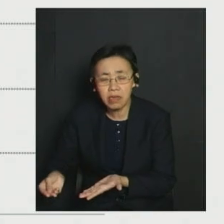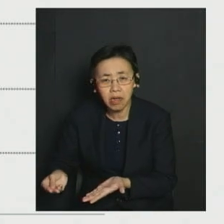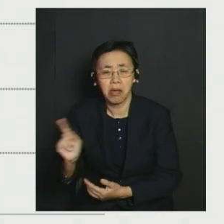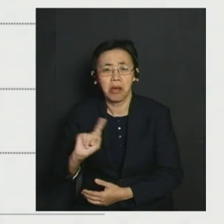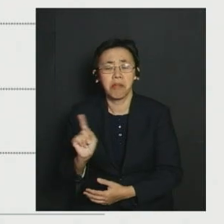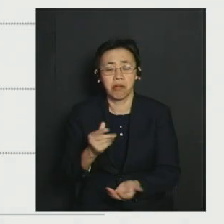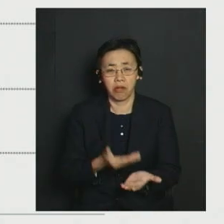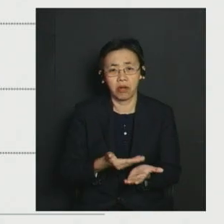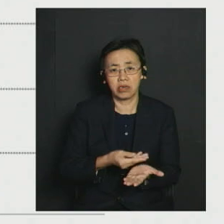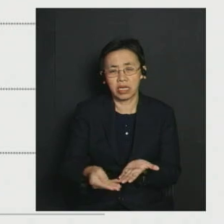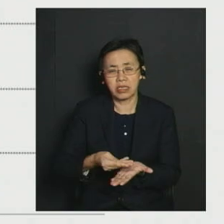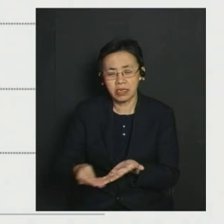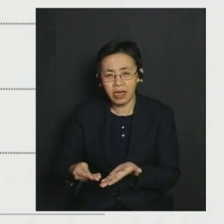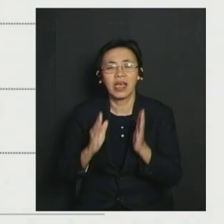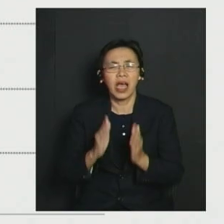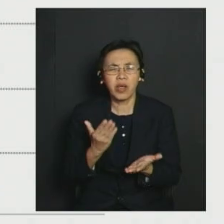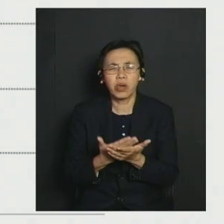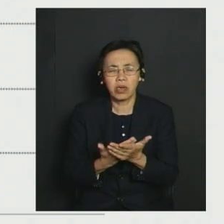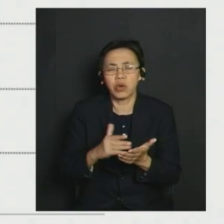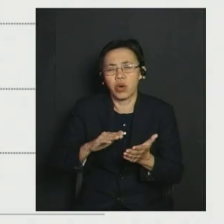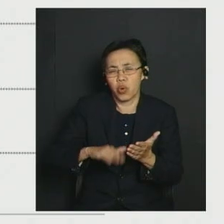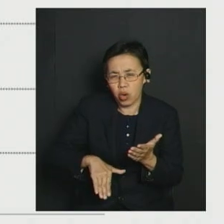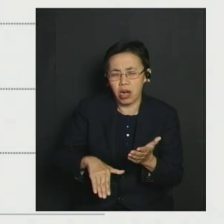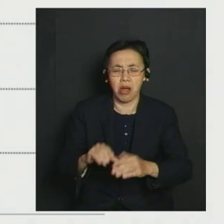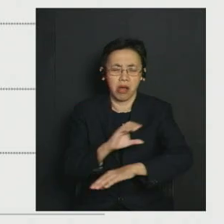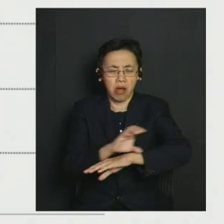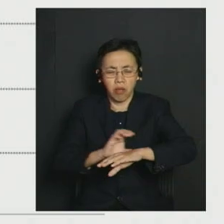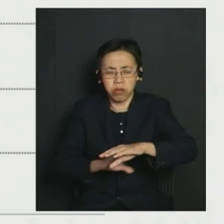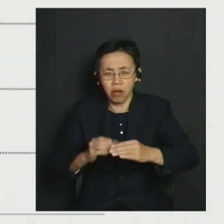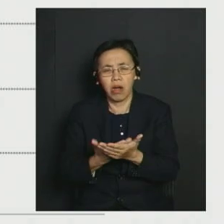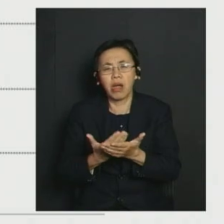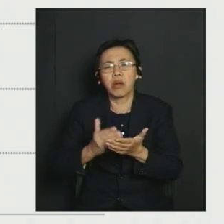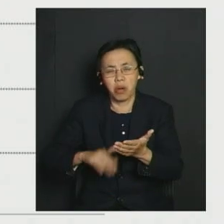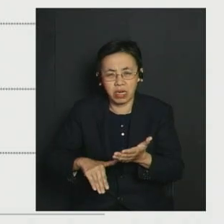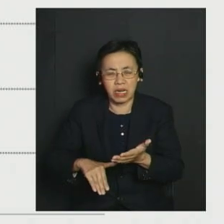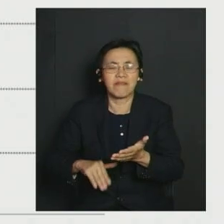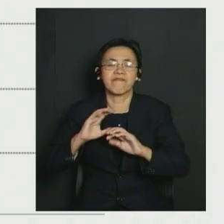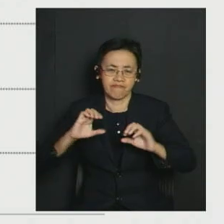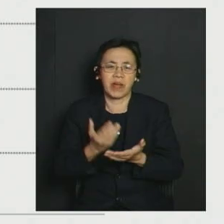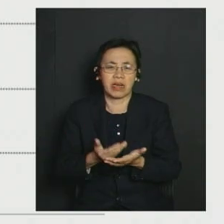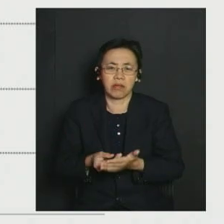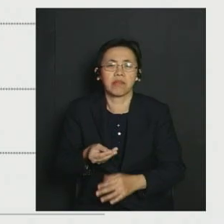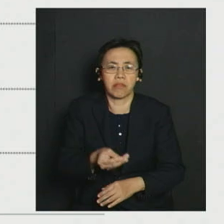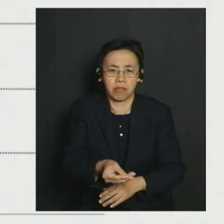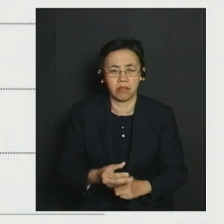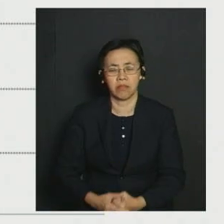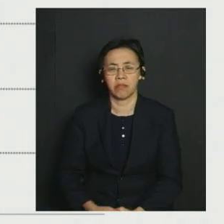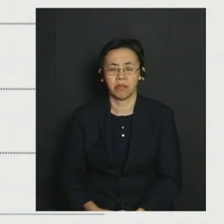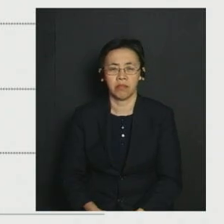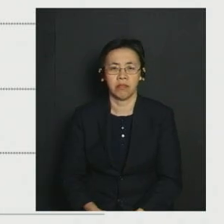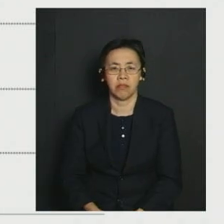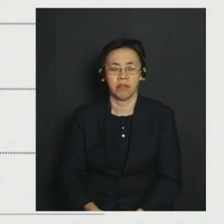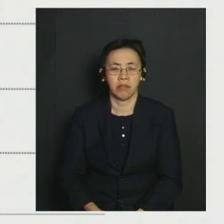another topic that I think we need to discuss nationally, in the nationwide, to solve this kind of thing.